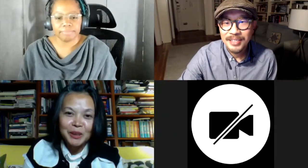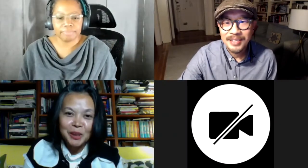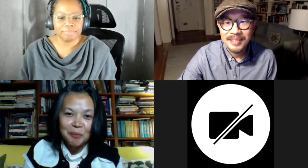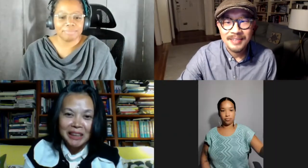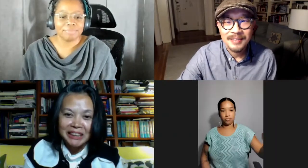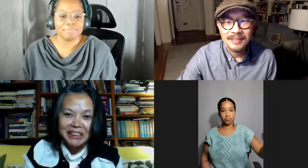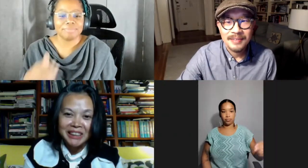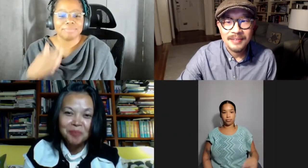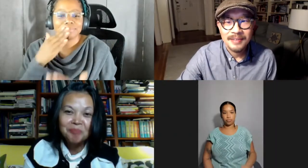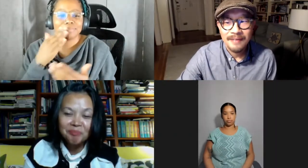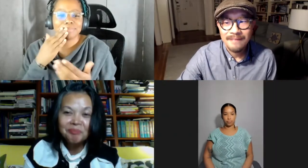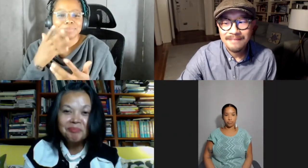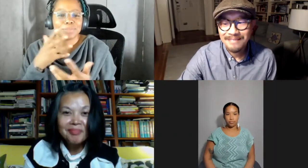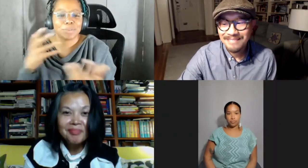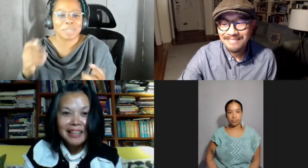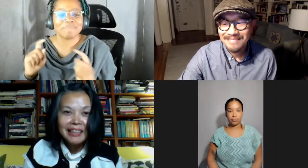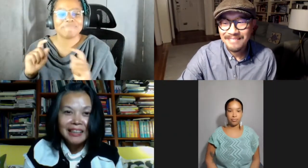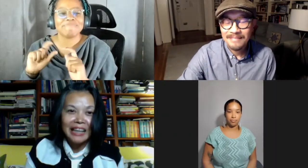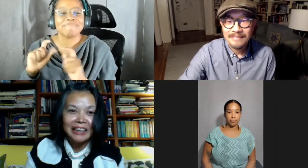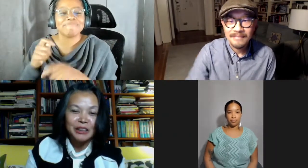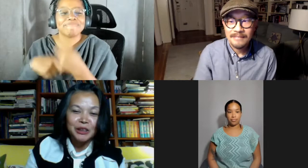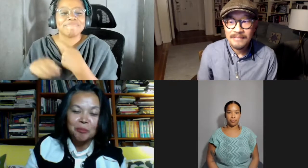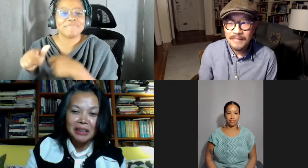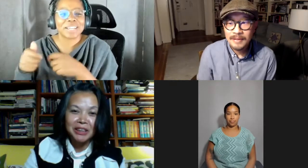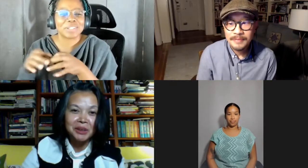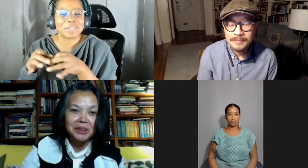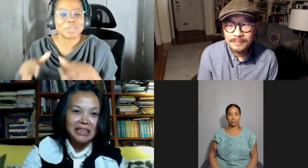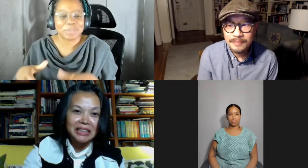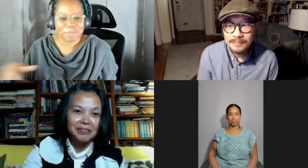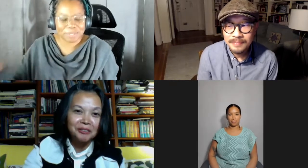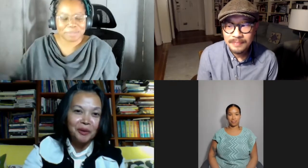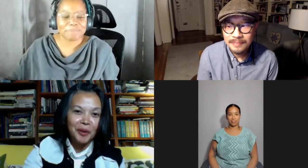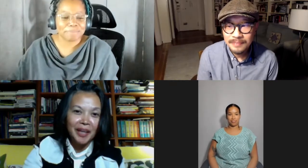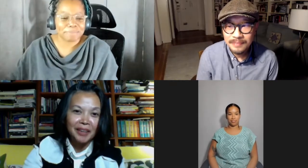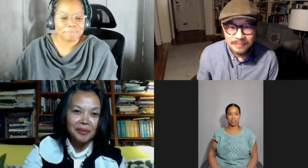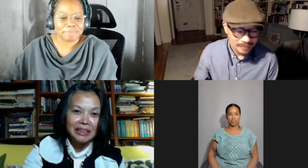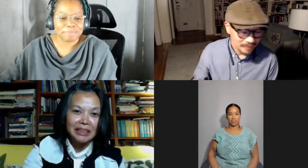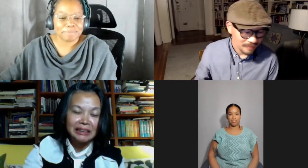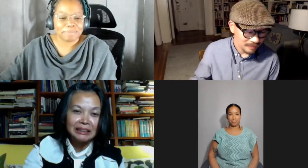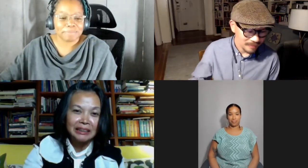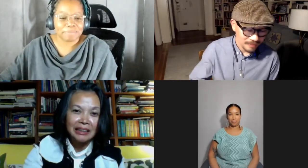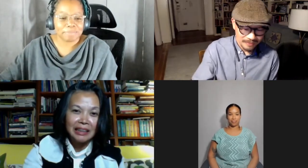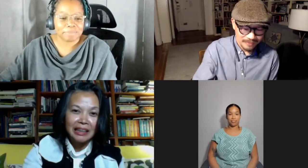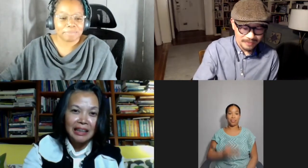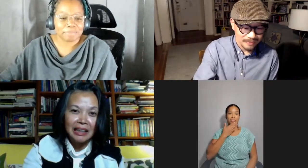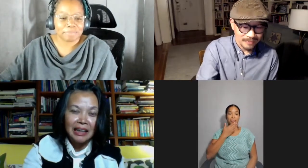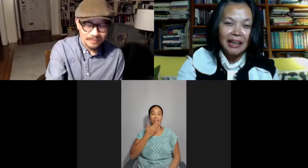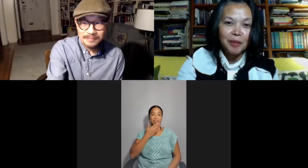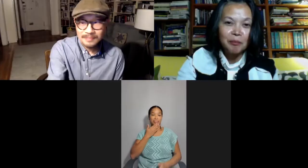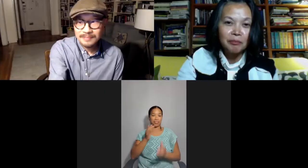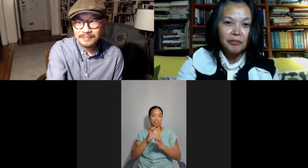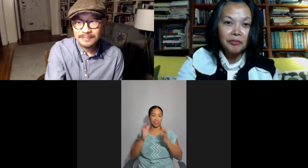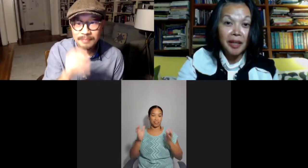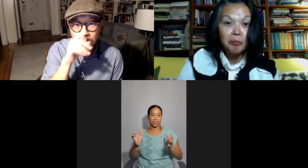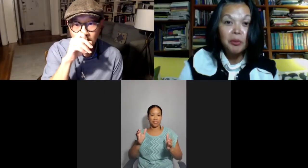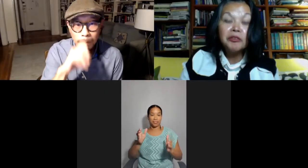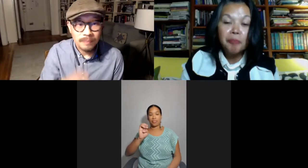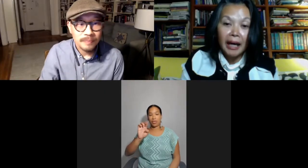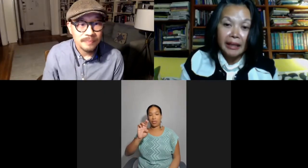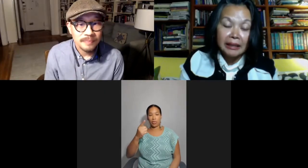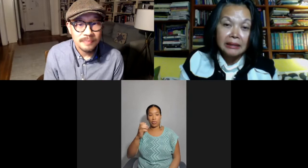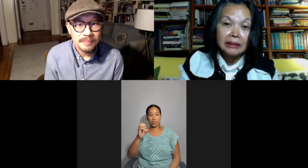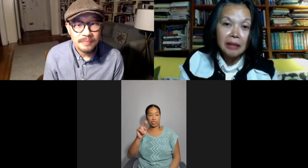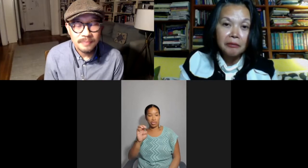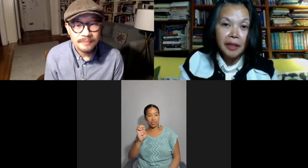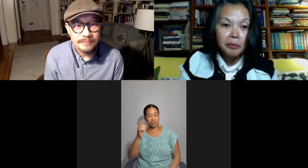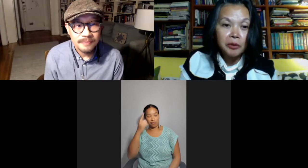Thank you so much. Thank you so much, Eugene, for that reading. I'm very moved by